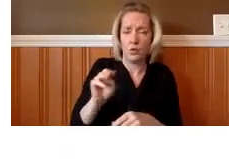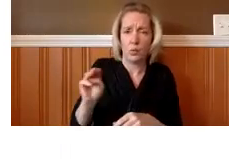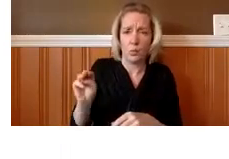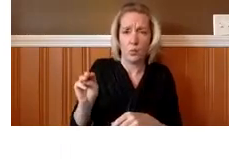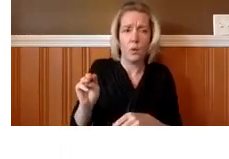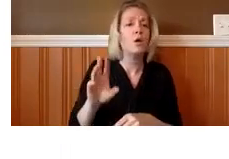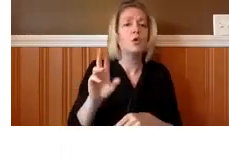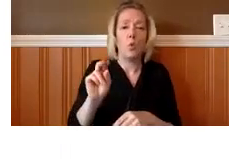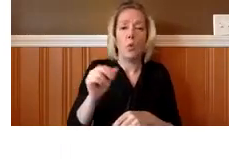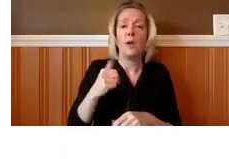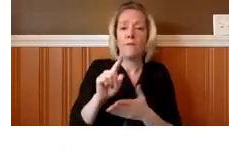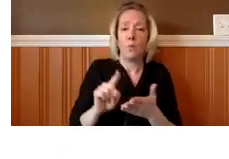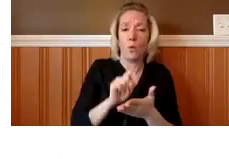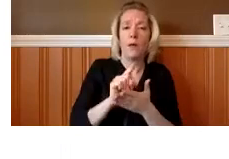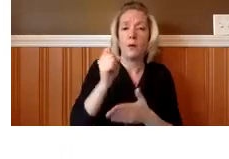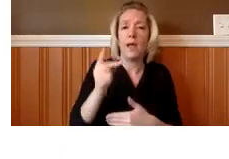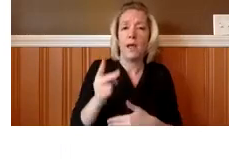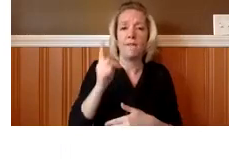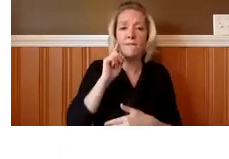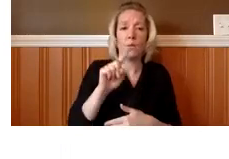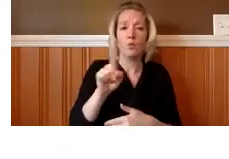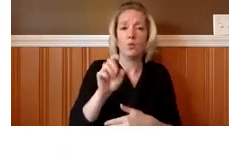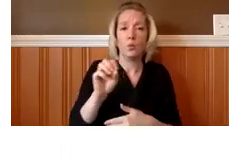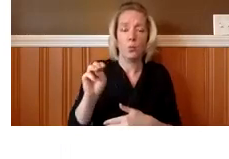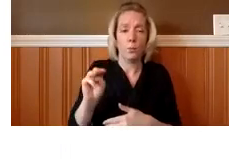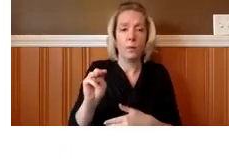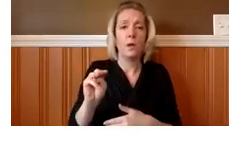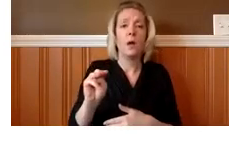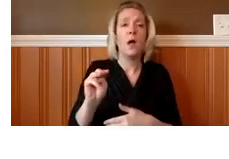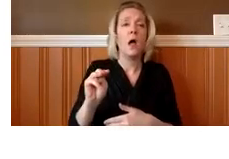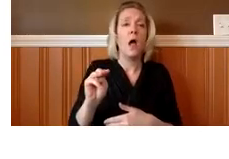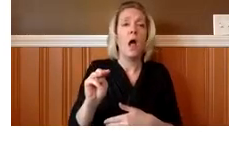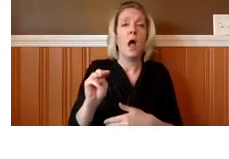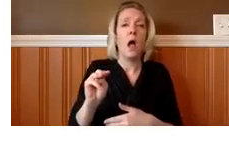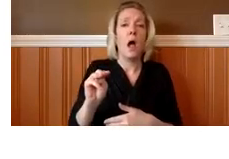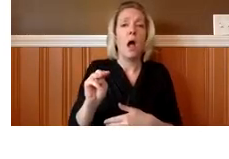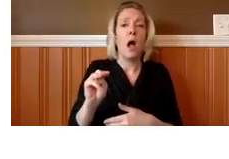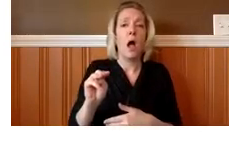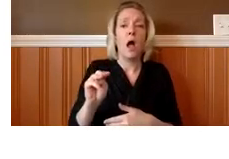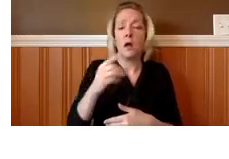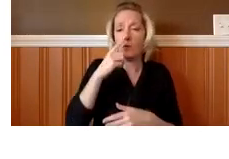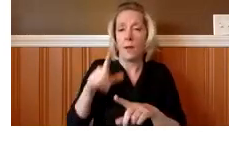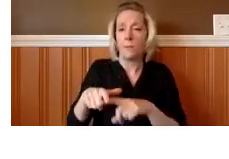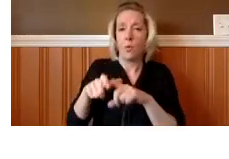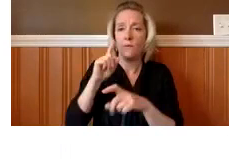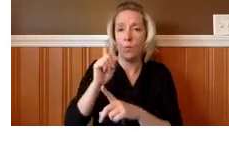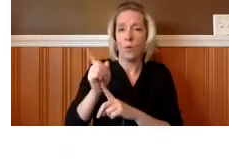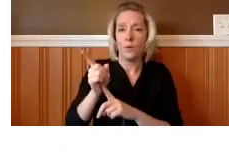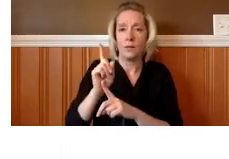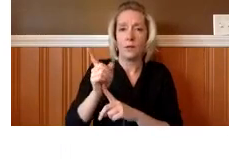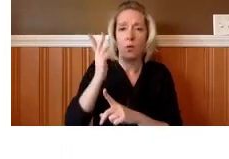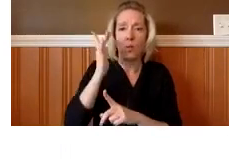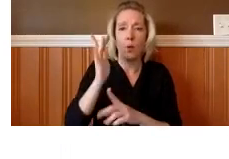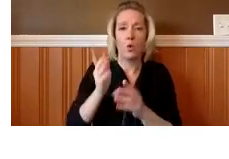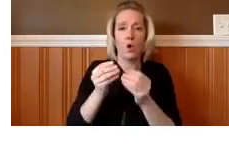We have an hour and a half on the Zoom time, but what I'm going to do is switch over. If you pause for a second, because we're going to lose the interpreter